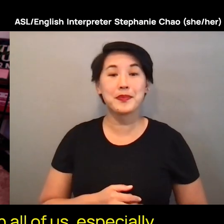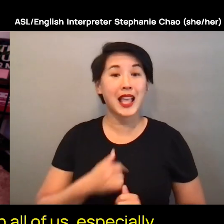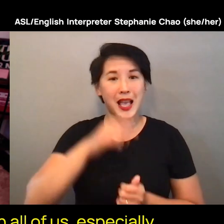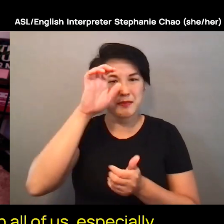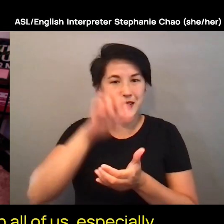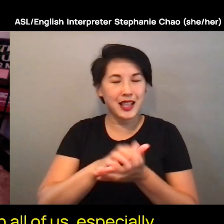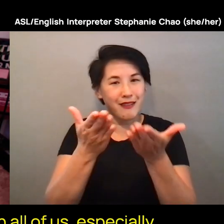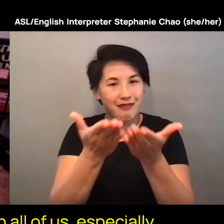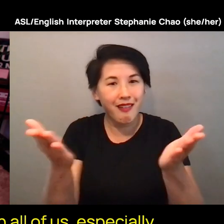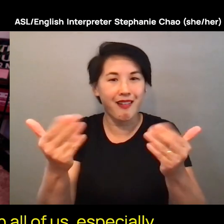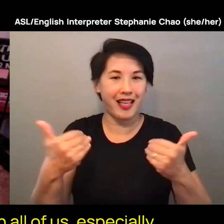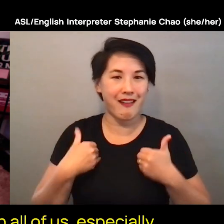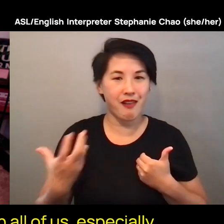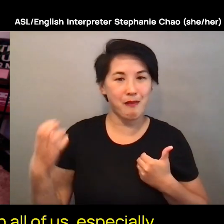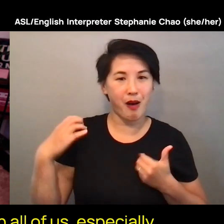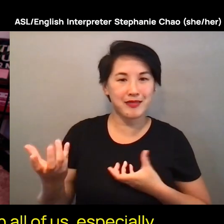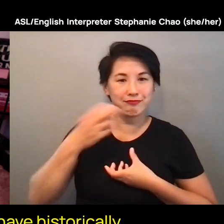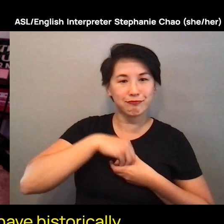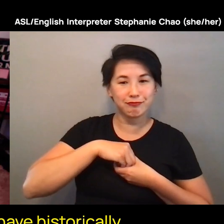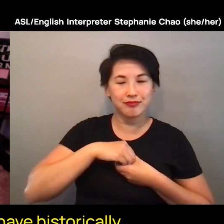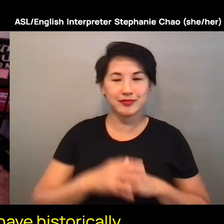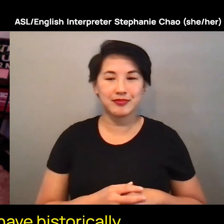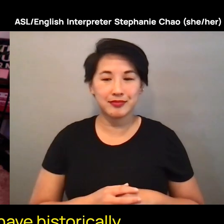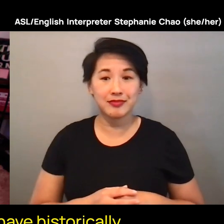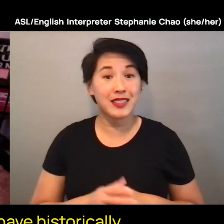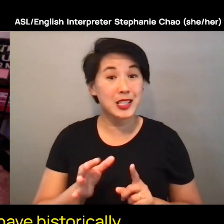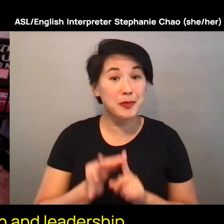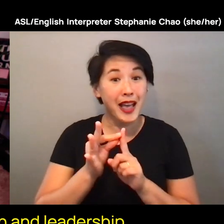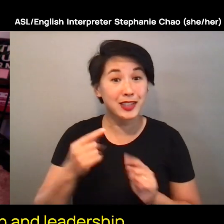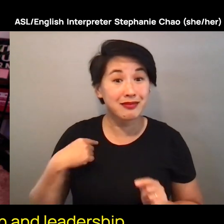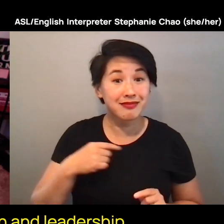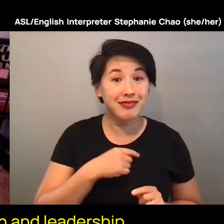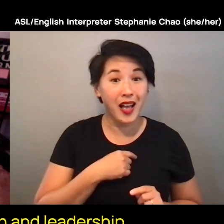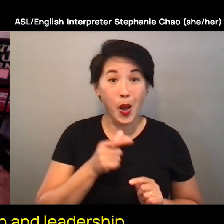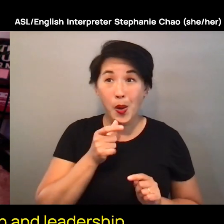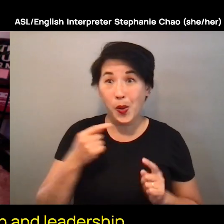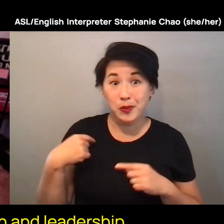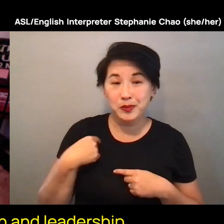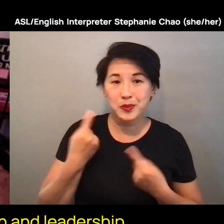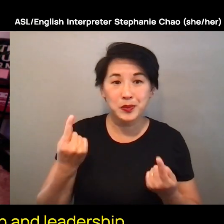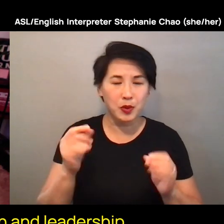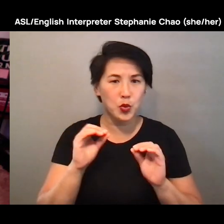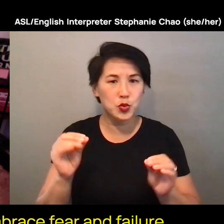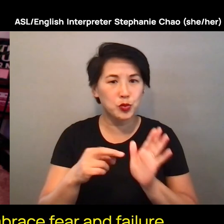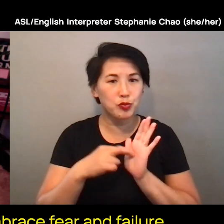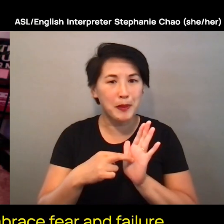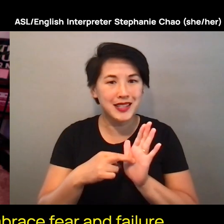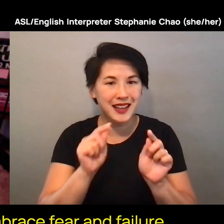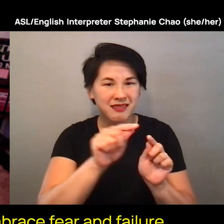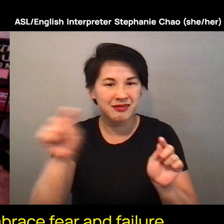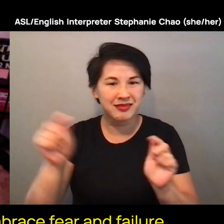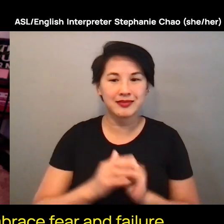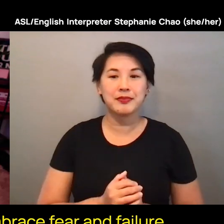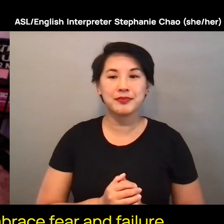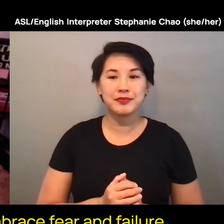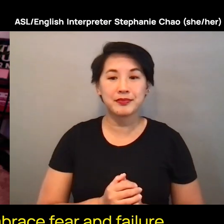there is a boss in all of us, especially for those of us who have historically lacked representation and leadership. Furthermore,